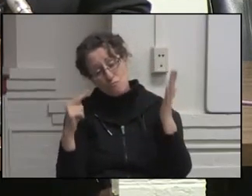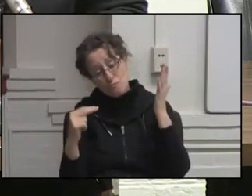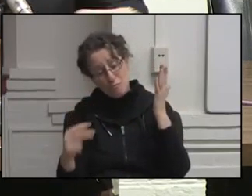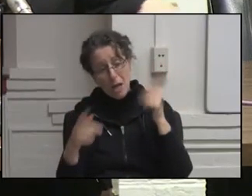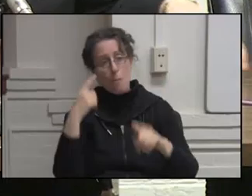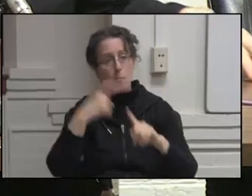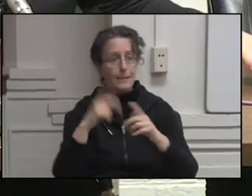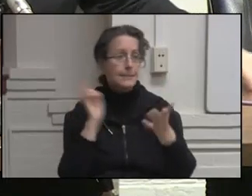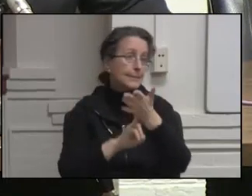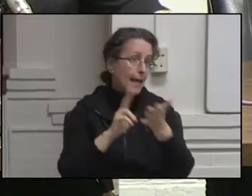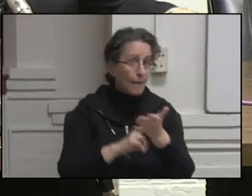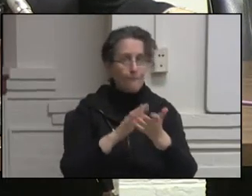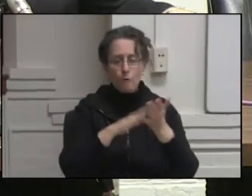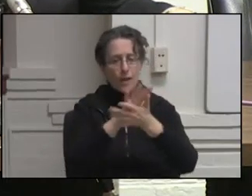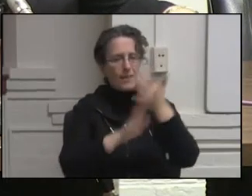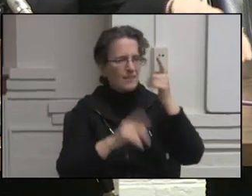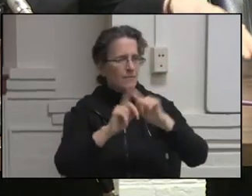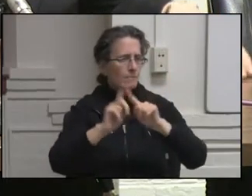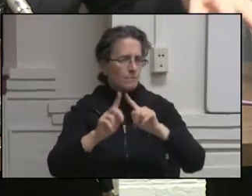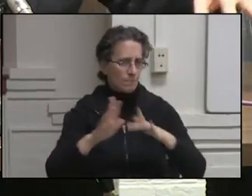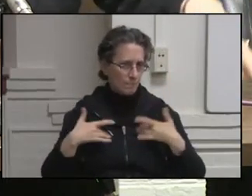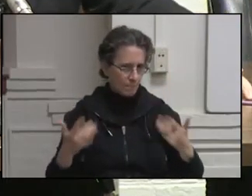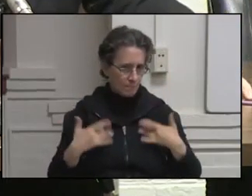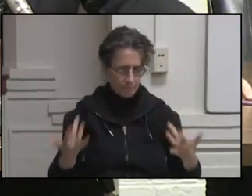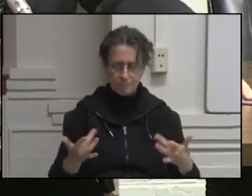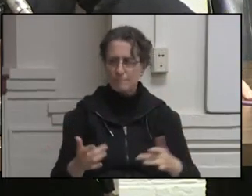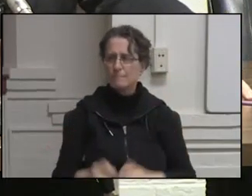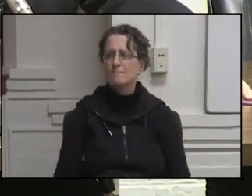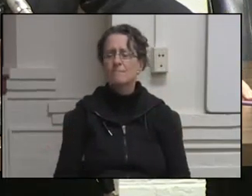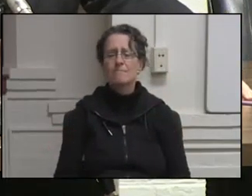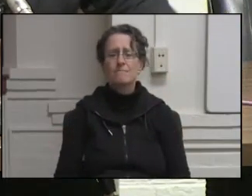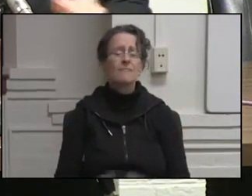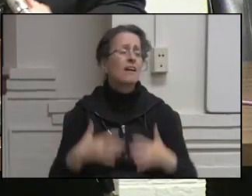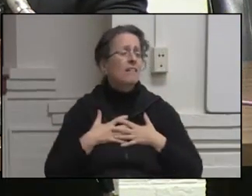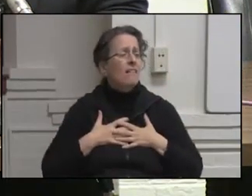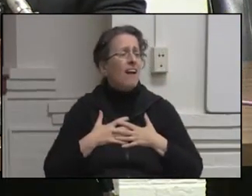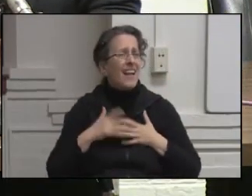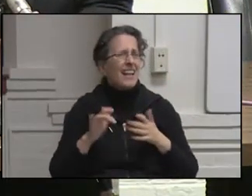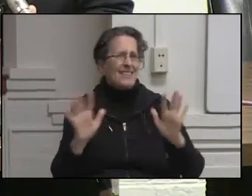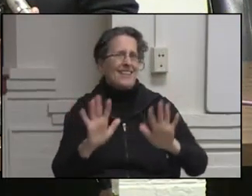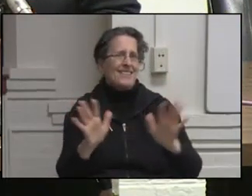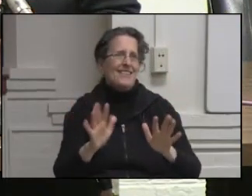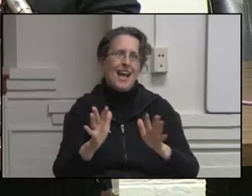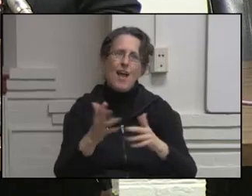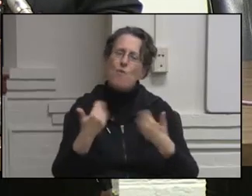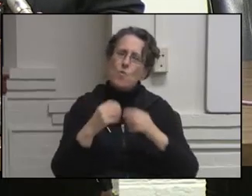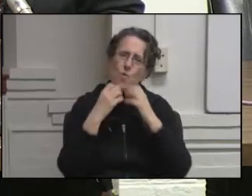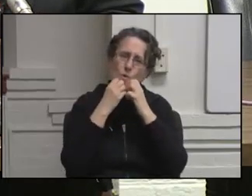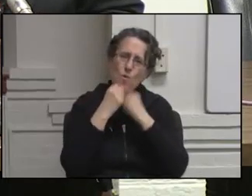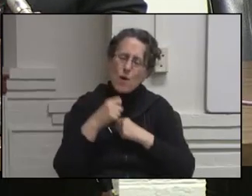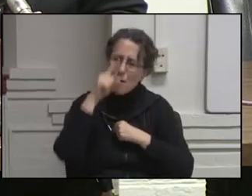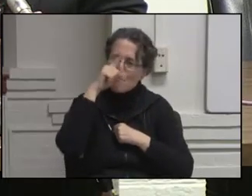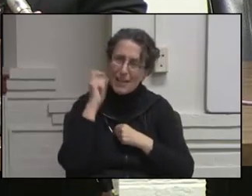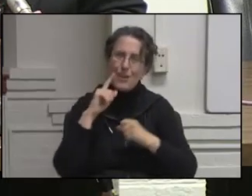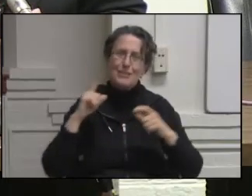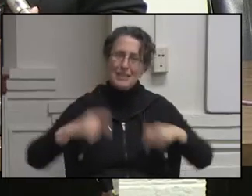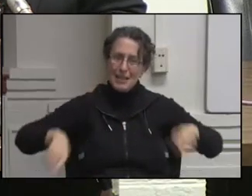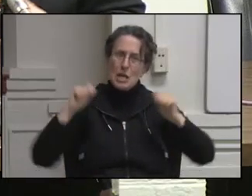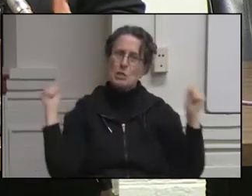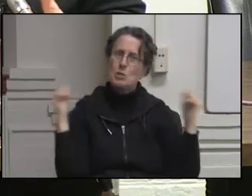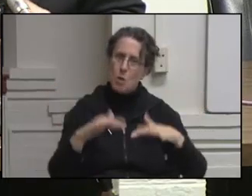Heifer. And I love those pieces because it brings you back to the farms. And the farmers are very excited